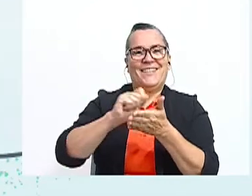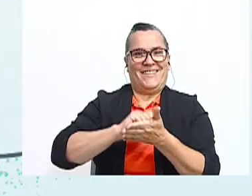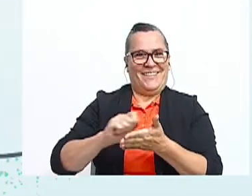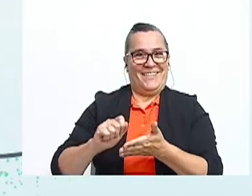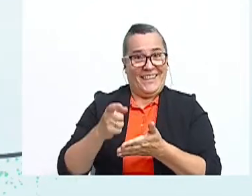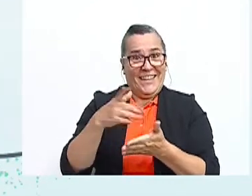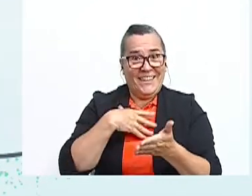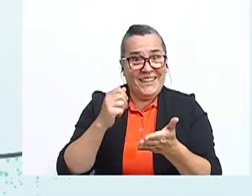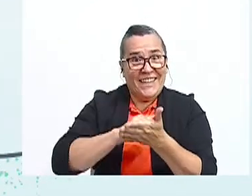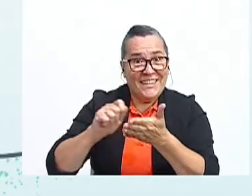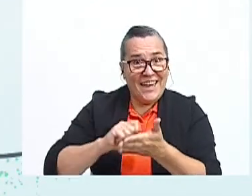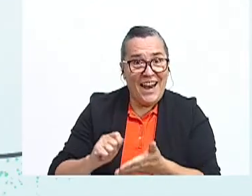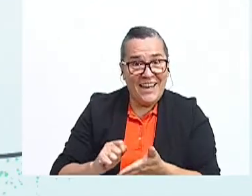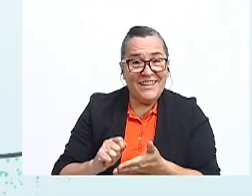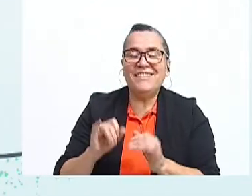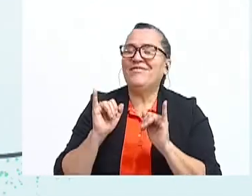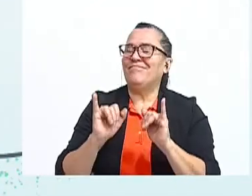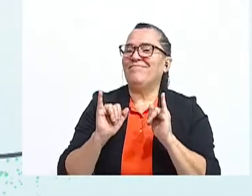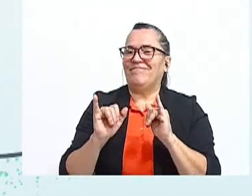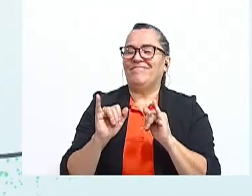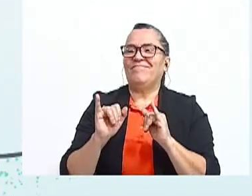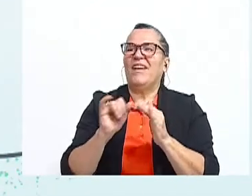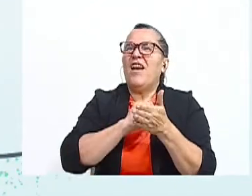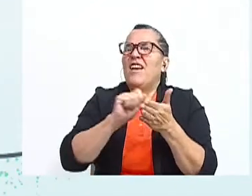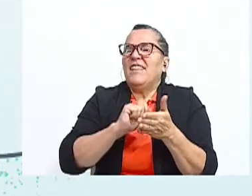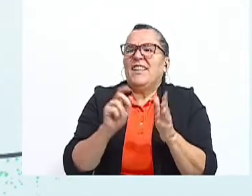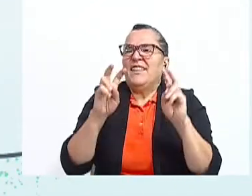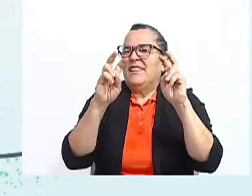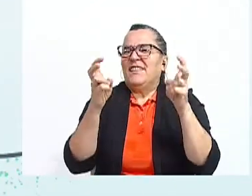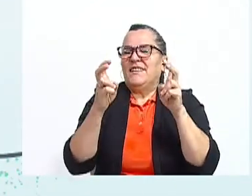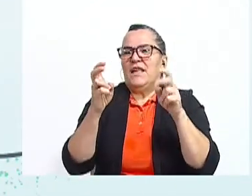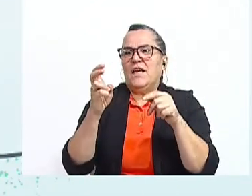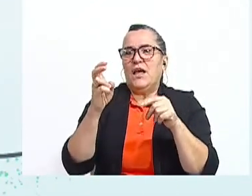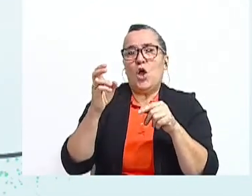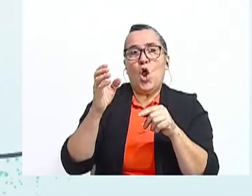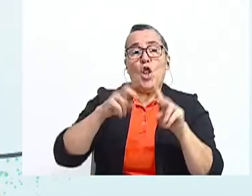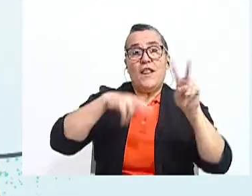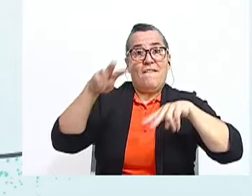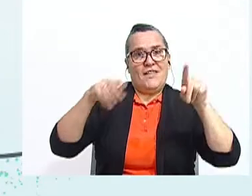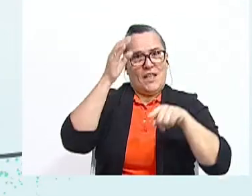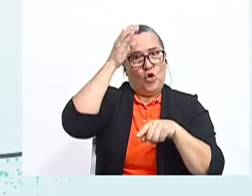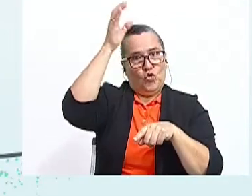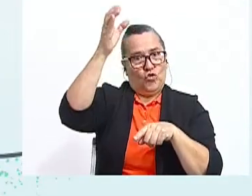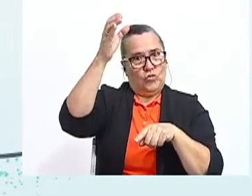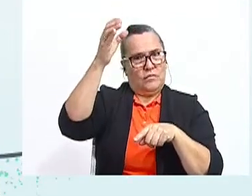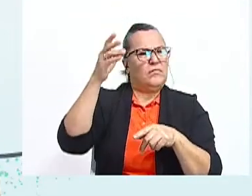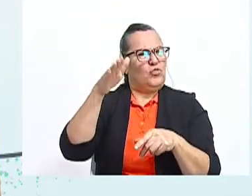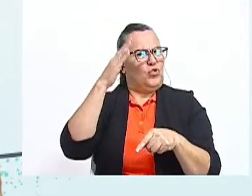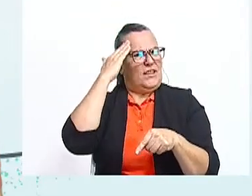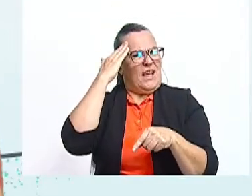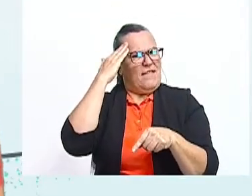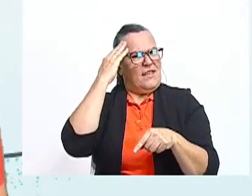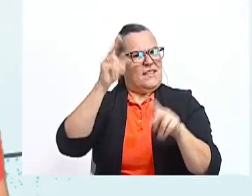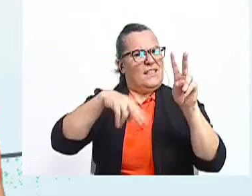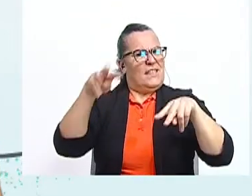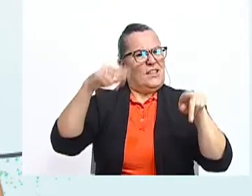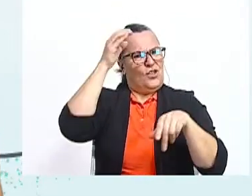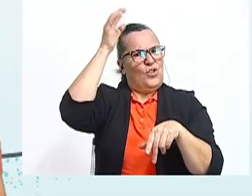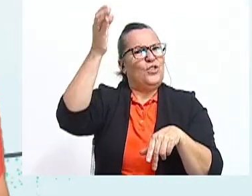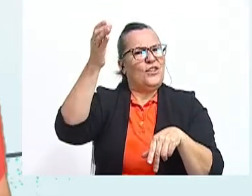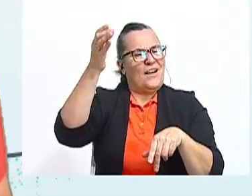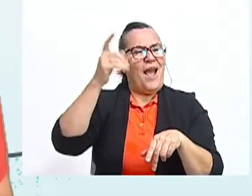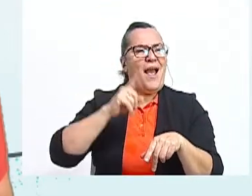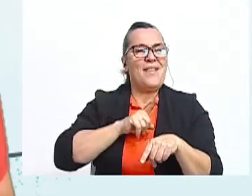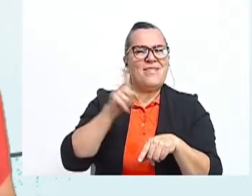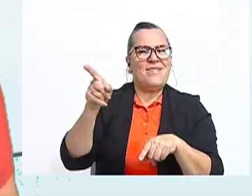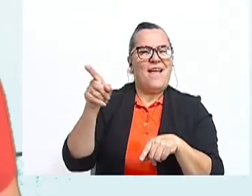writing? We're going to write about cultural diversity. What do you know about cultural diversity? Go and tell